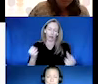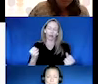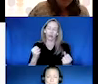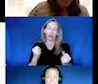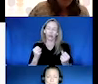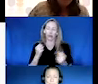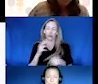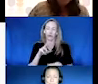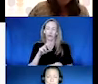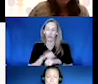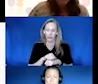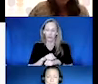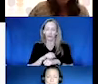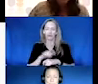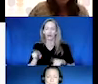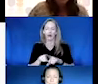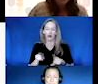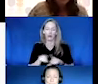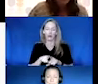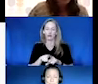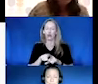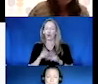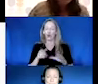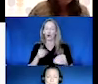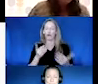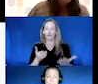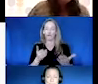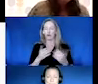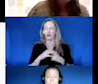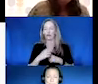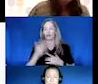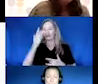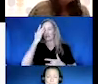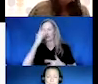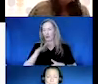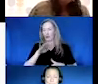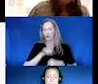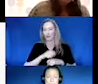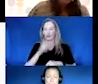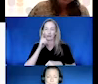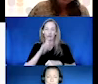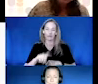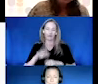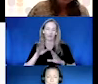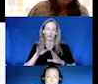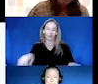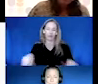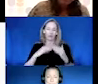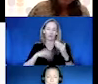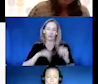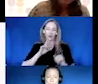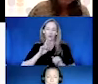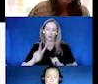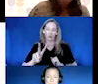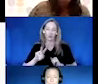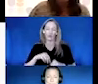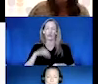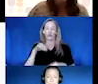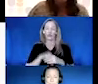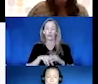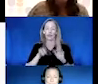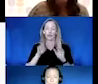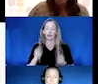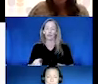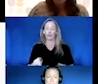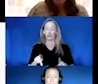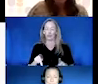sick visits also for these children under 2. And then in-person visits were available per request for all